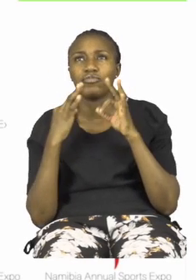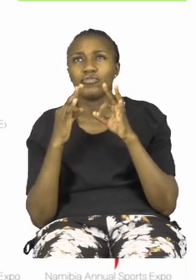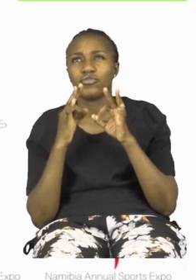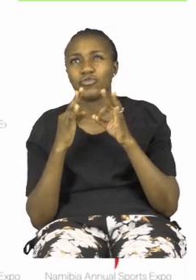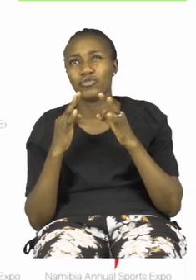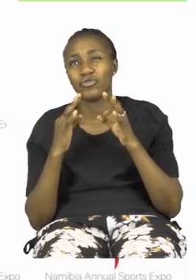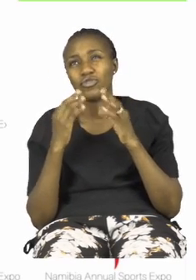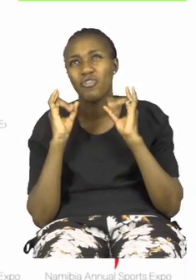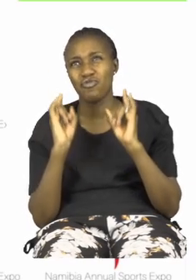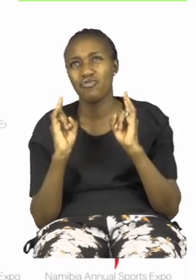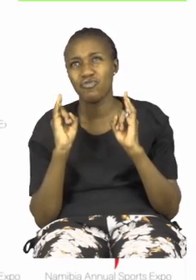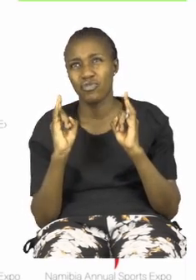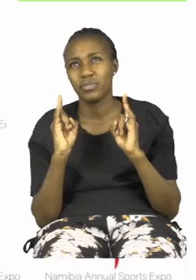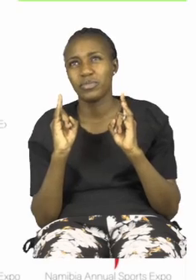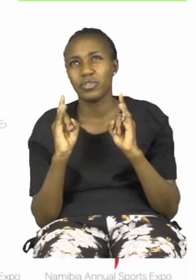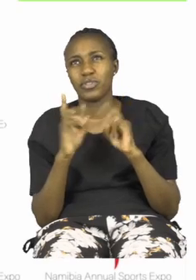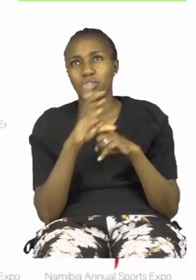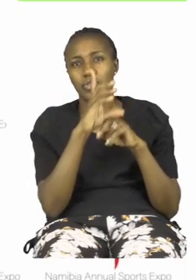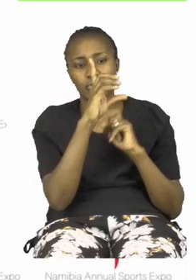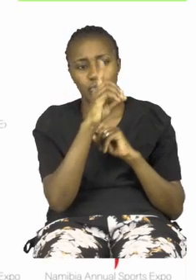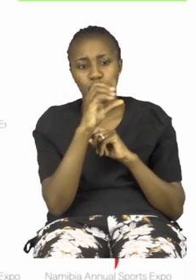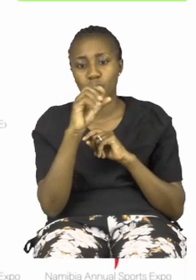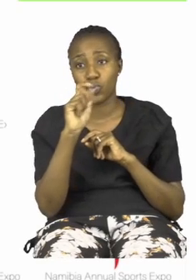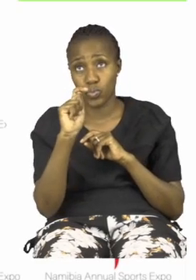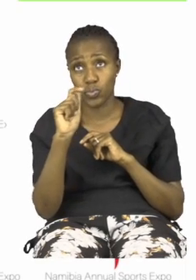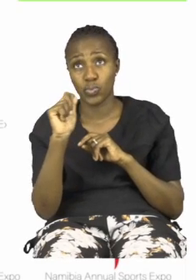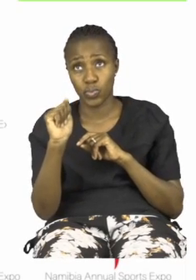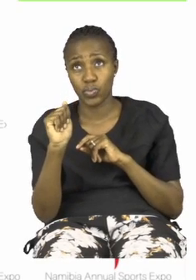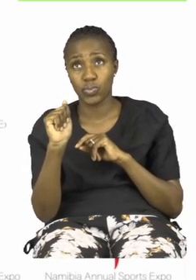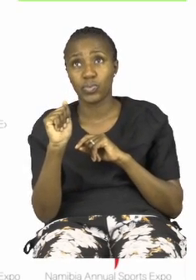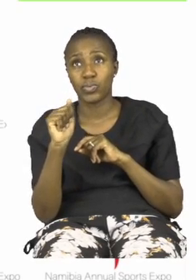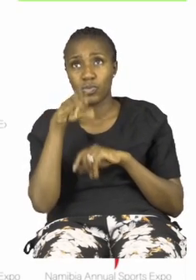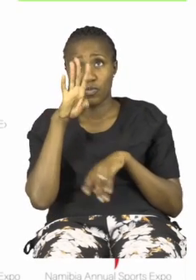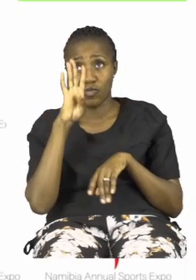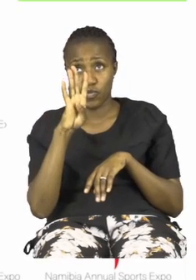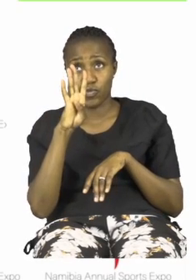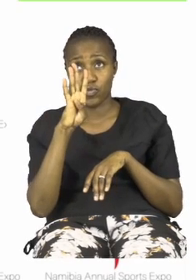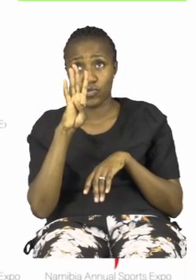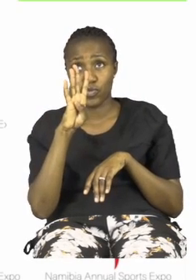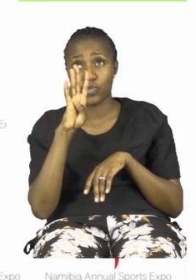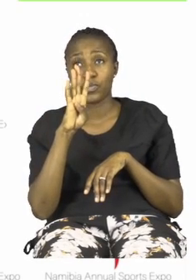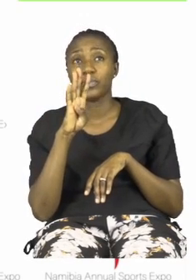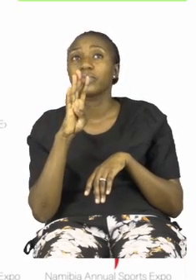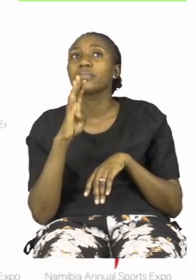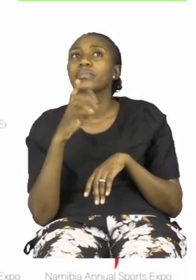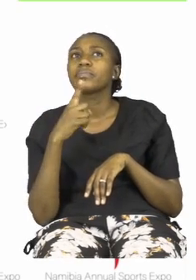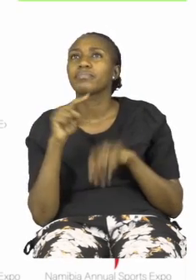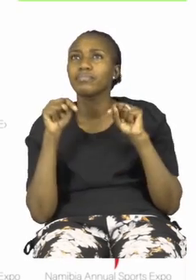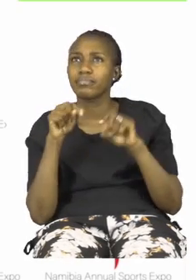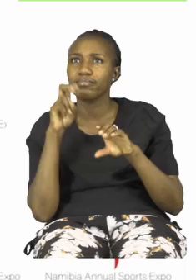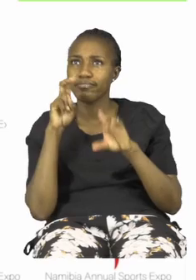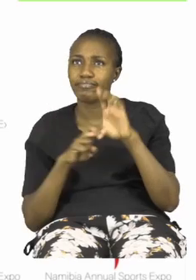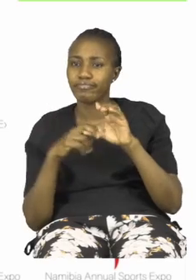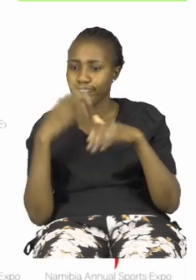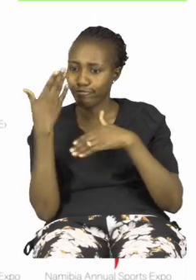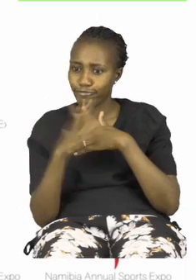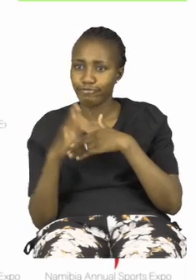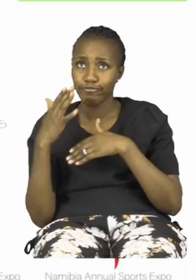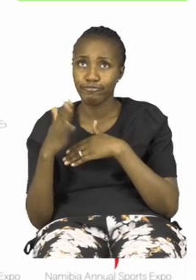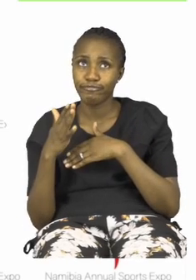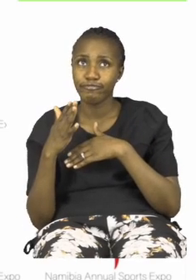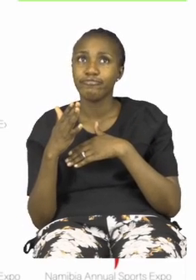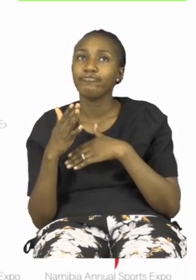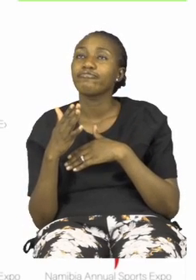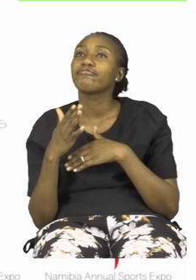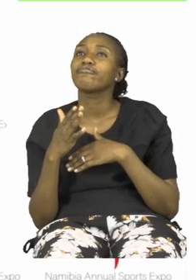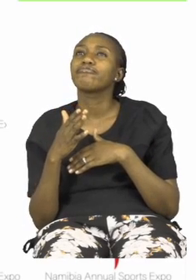have Dota 2, and we have Counter-Strike. All right. So those are the four, but unfortunately for this year, the qualifiers are closed. The only big